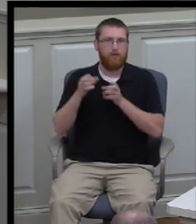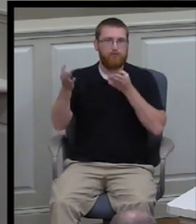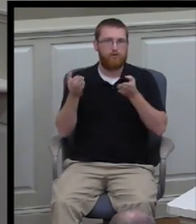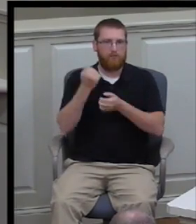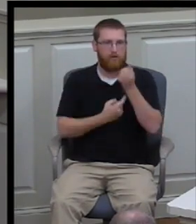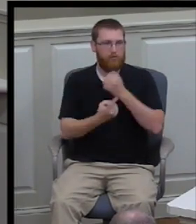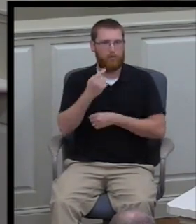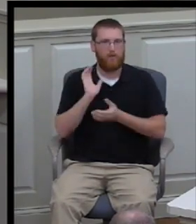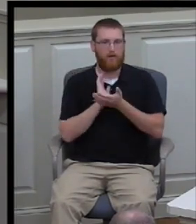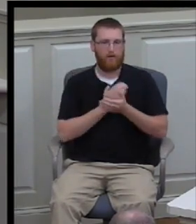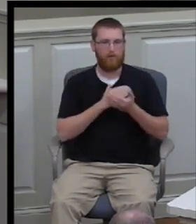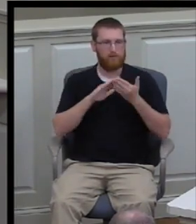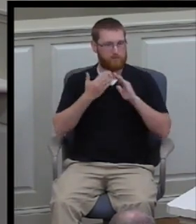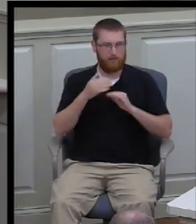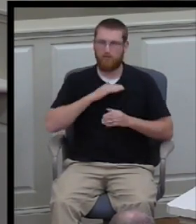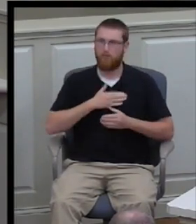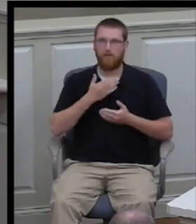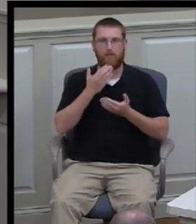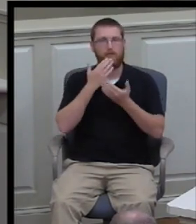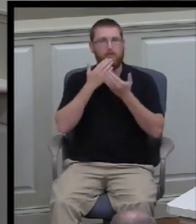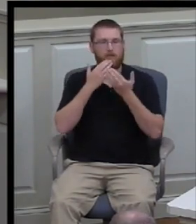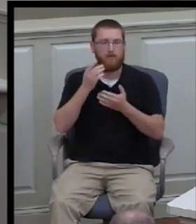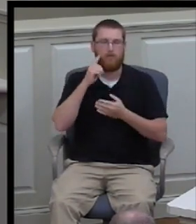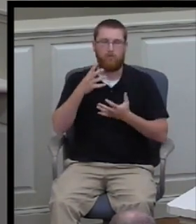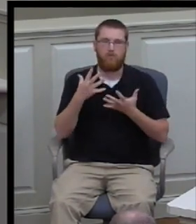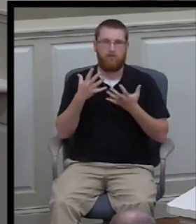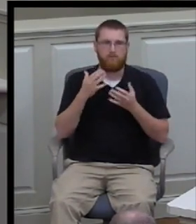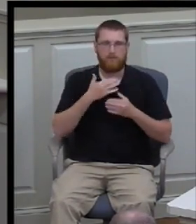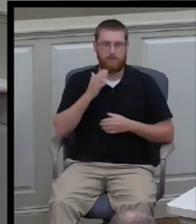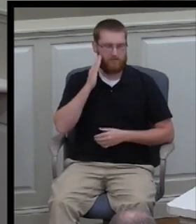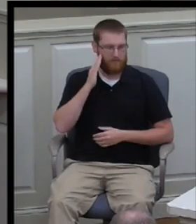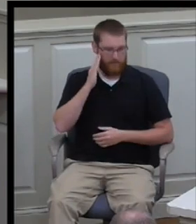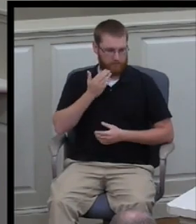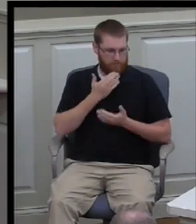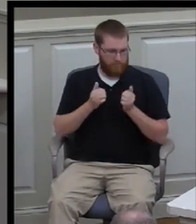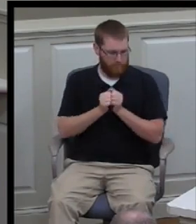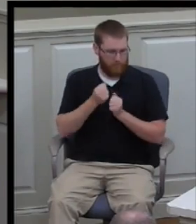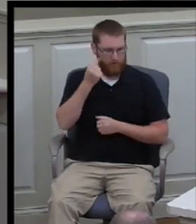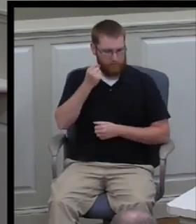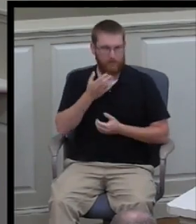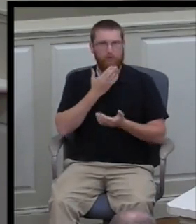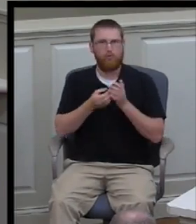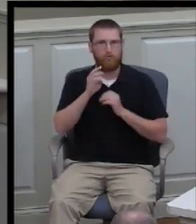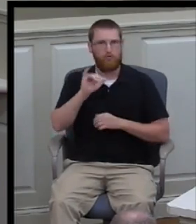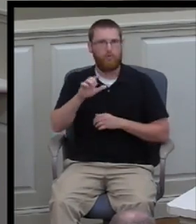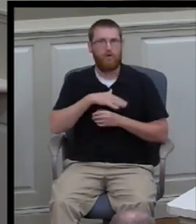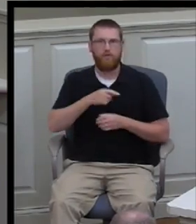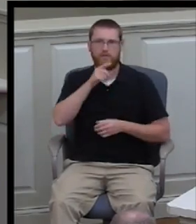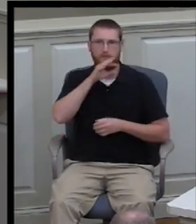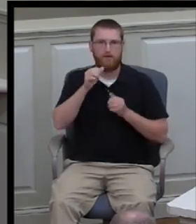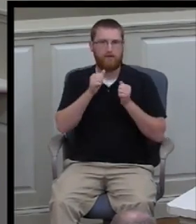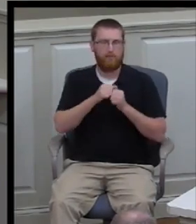of our city. We ask that you help us to act with character and conviction, to listen with understanding and goodwill, and to speak with charity